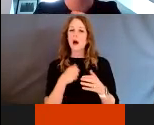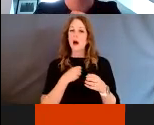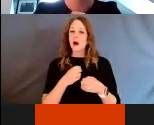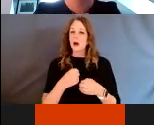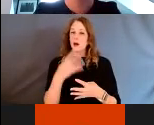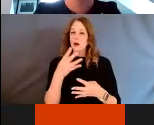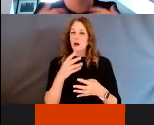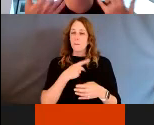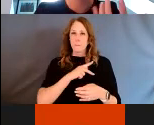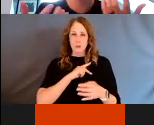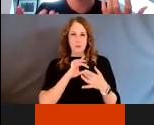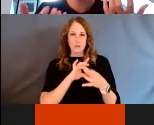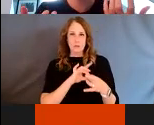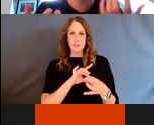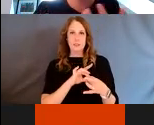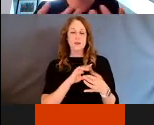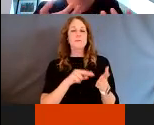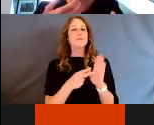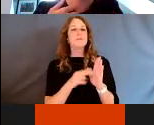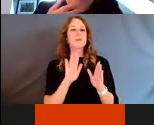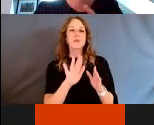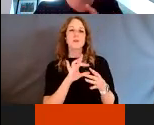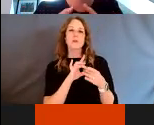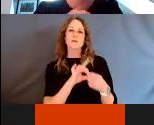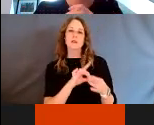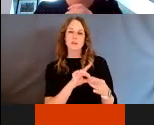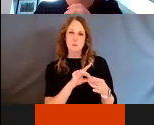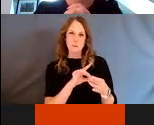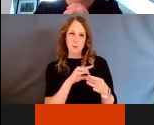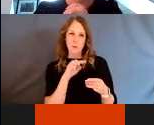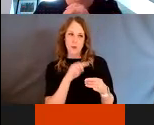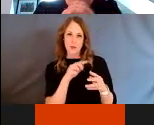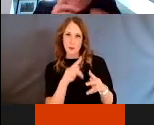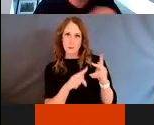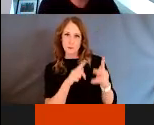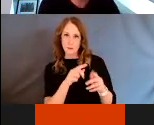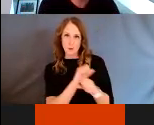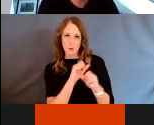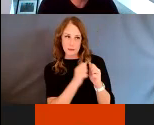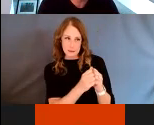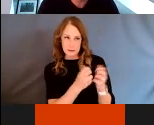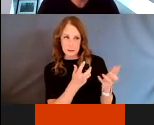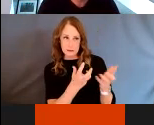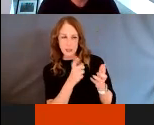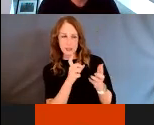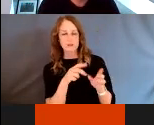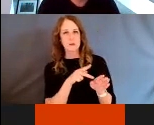personal relationships. So your relationship with the folks that you're working with, the survivors you're working with, should remain